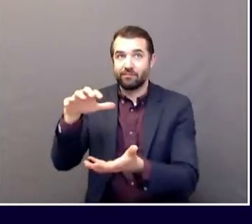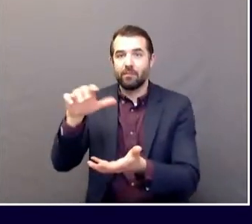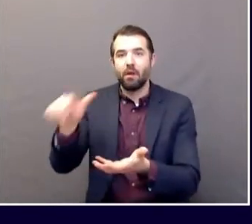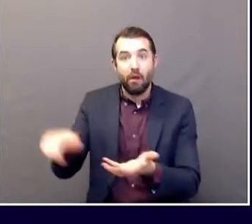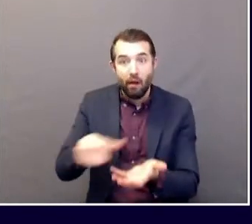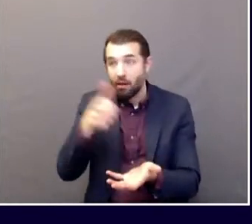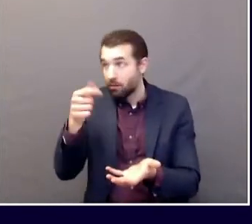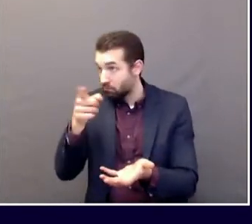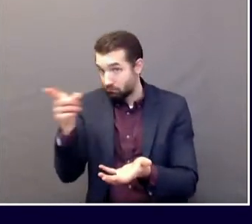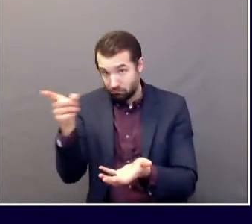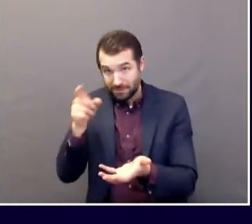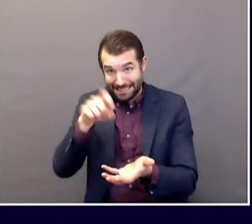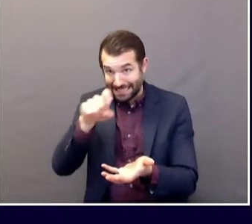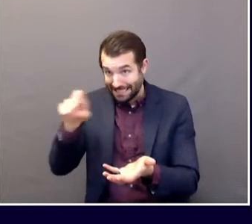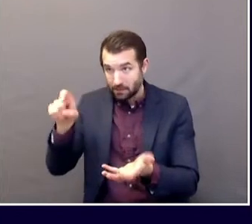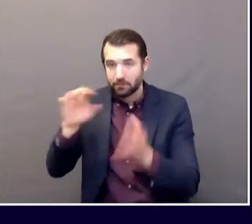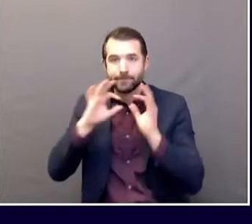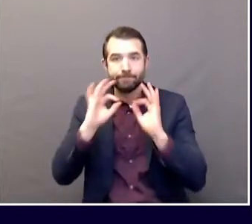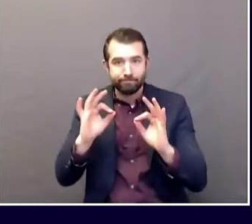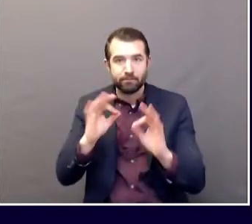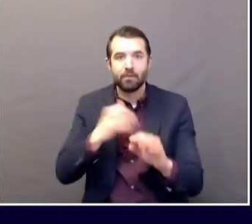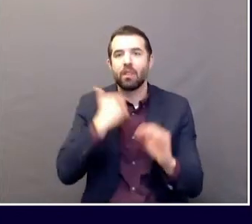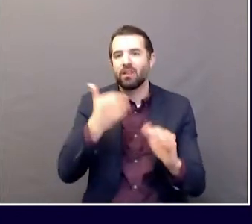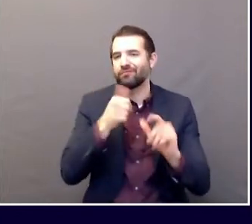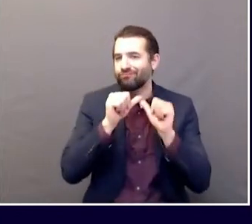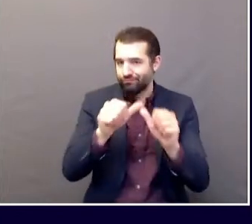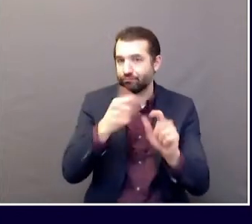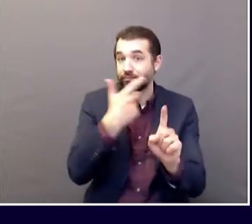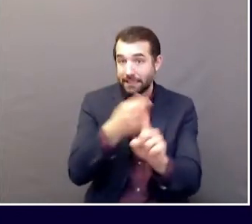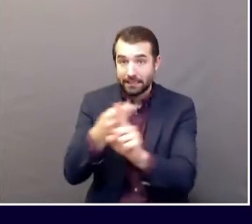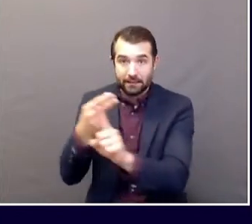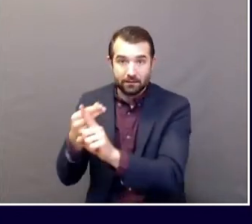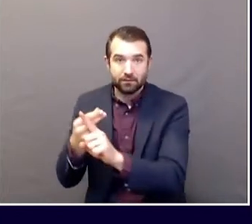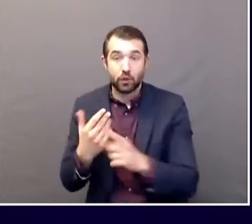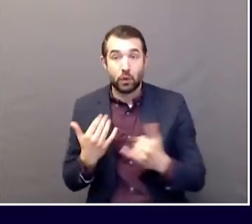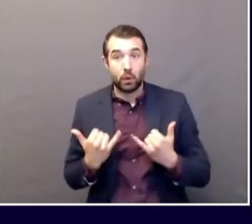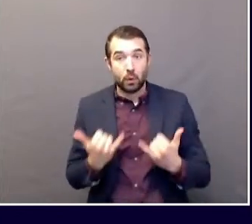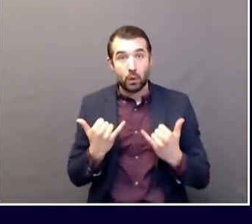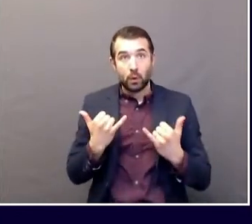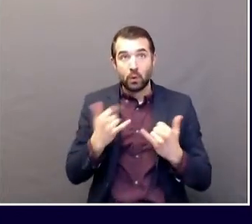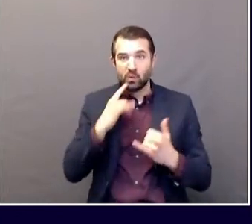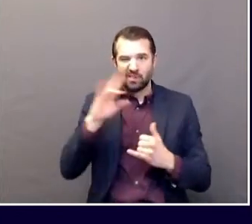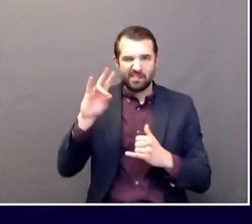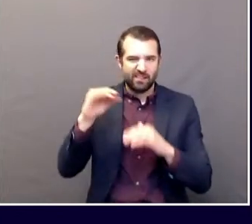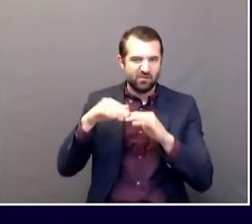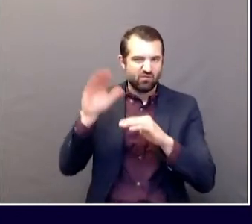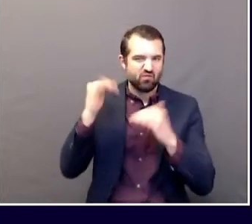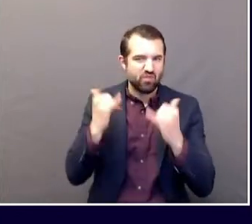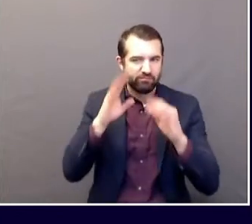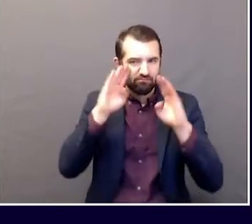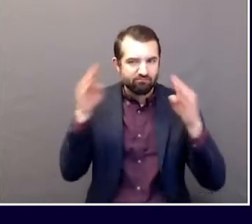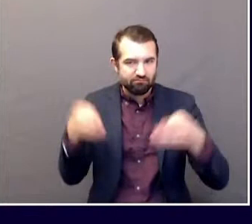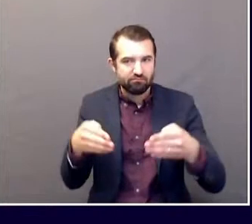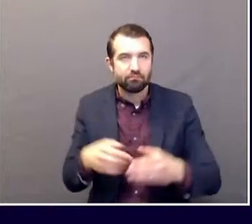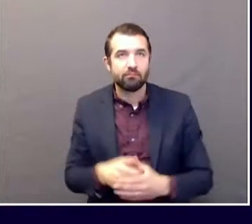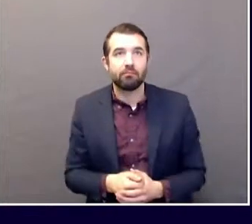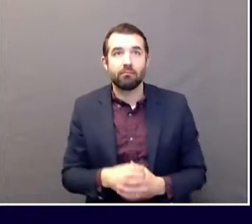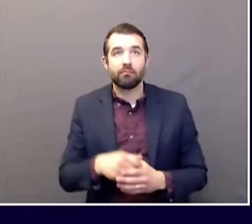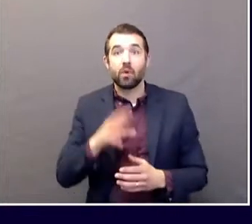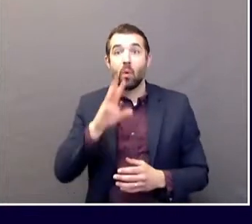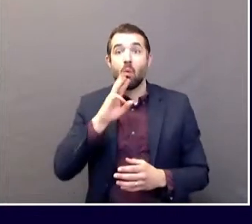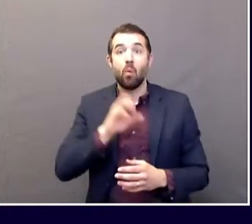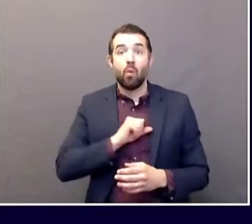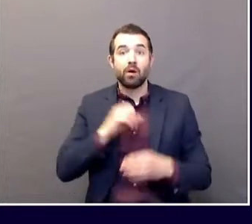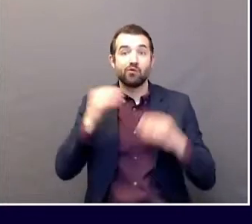of sites that are vaccinating people 70 and older, we are, again, working with Walmart with this extra supply that's coming from the